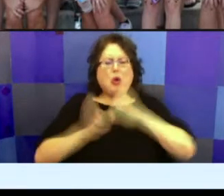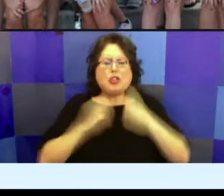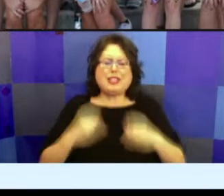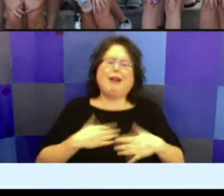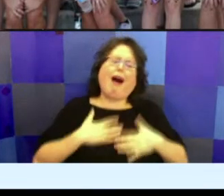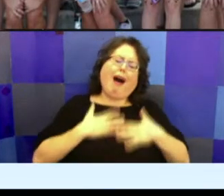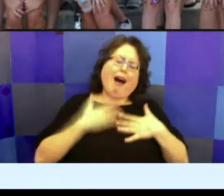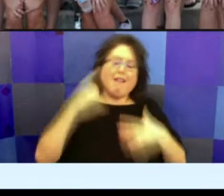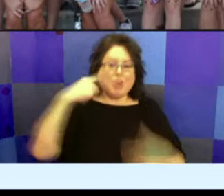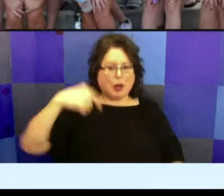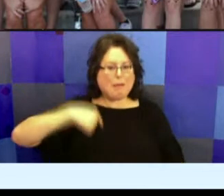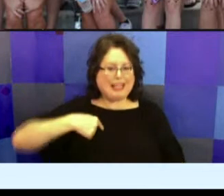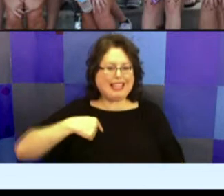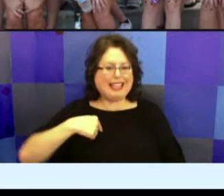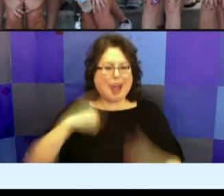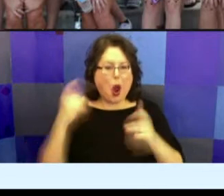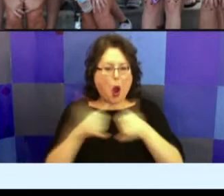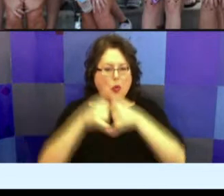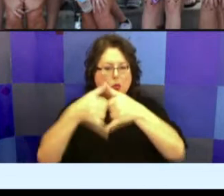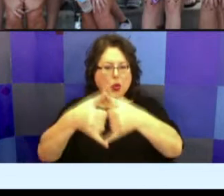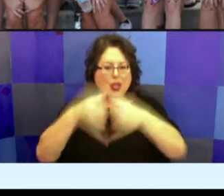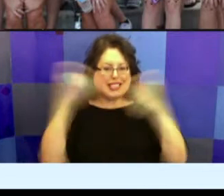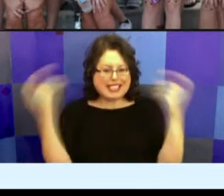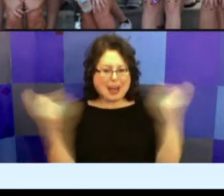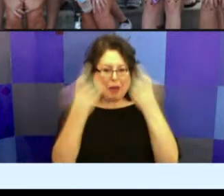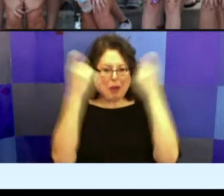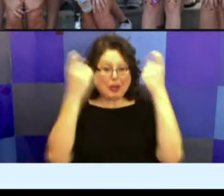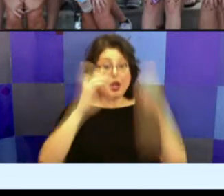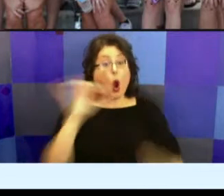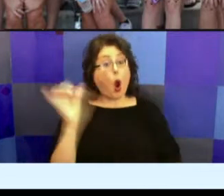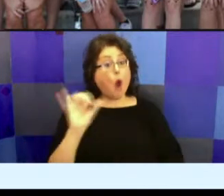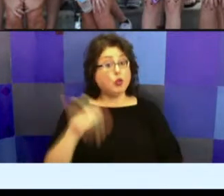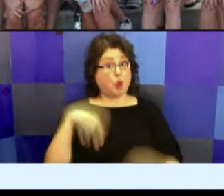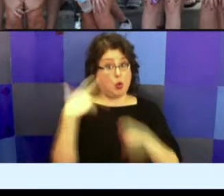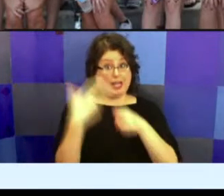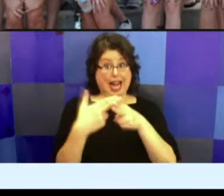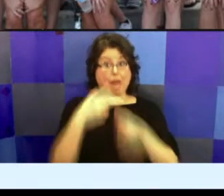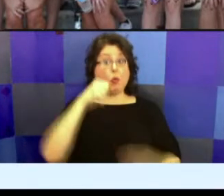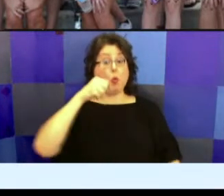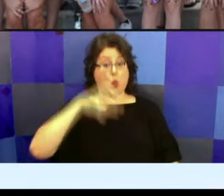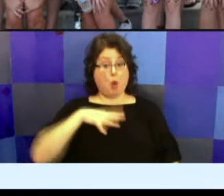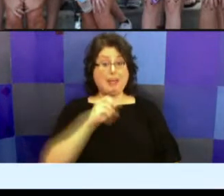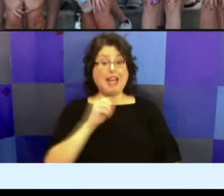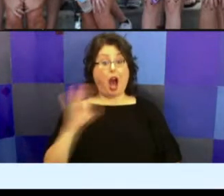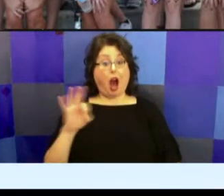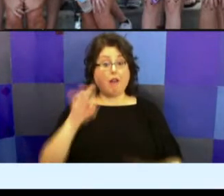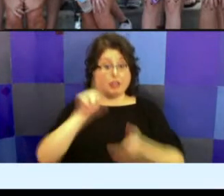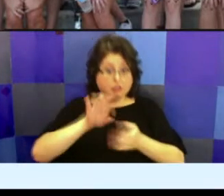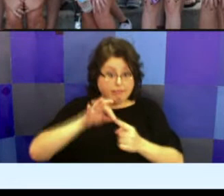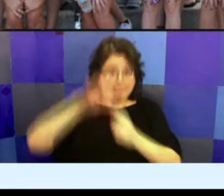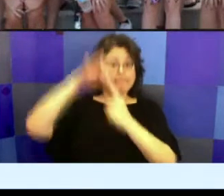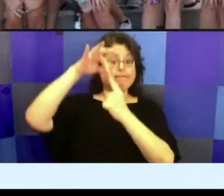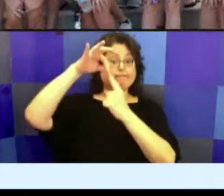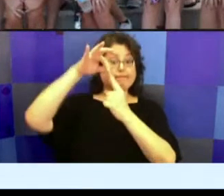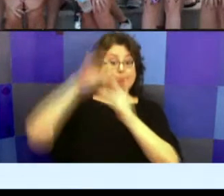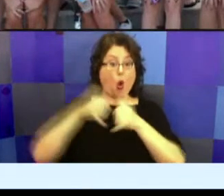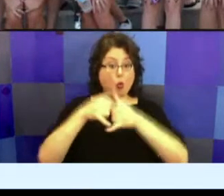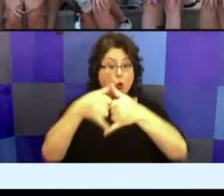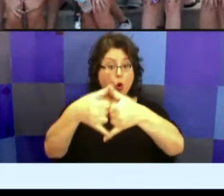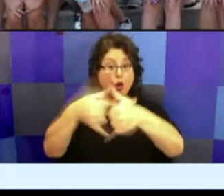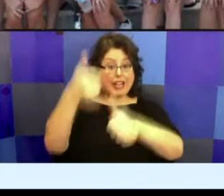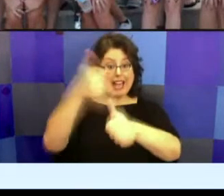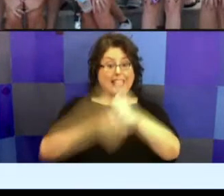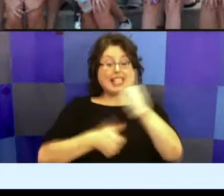ceremony. And also we officially named the Woman of Distinction Award that we give out at each ceremony after